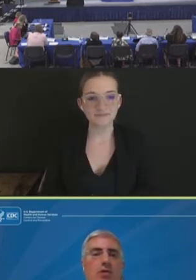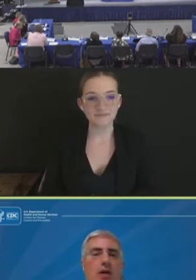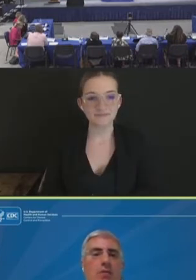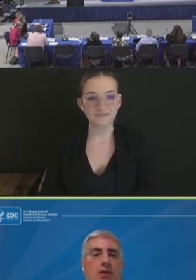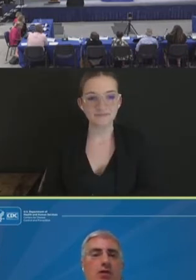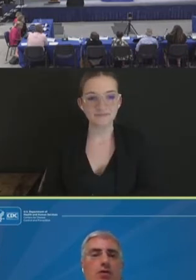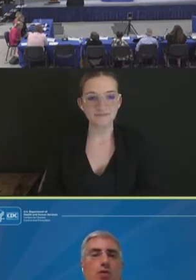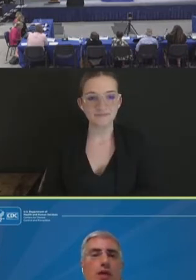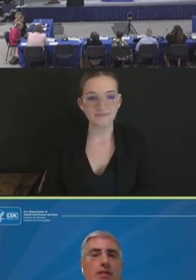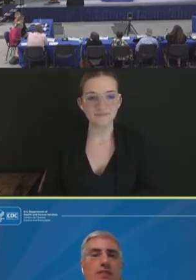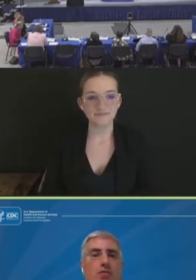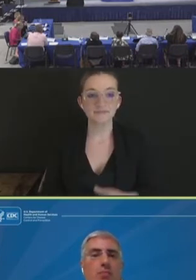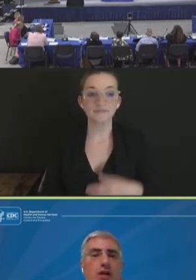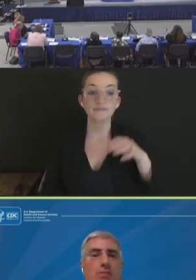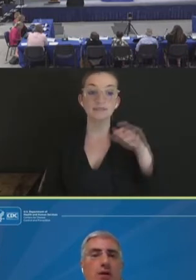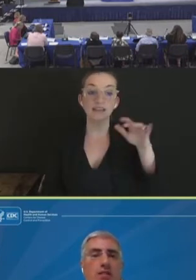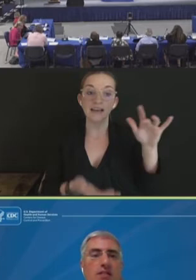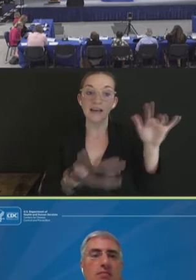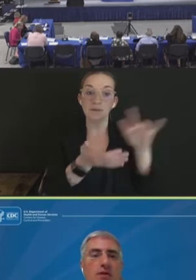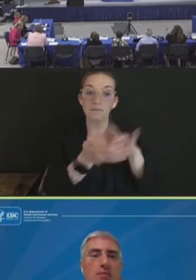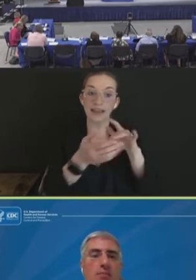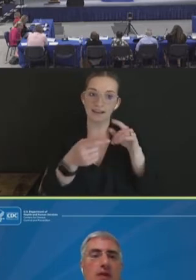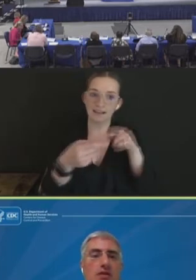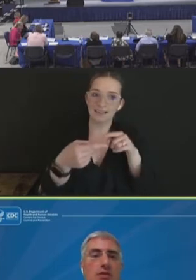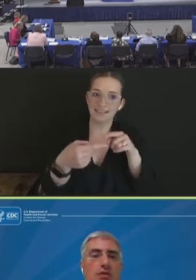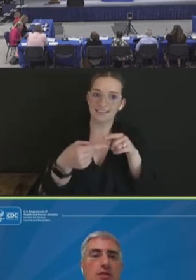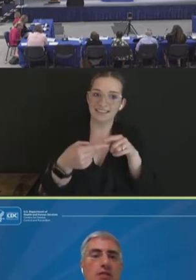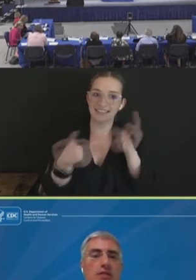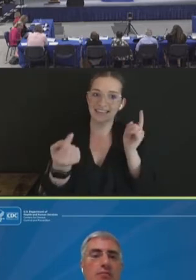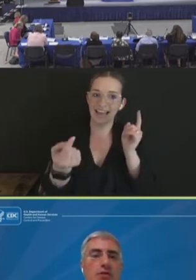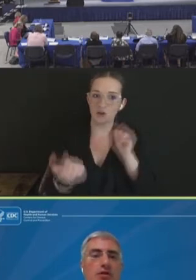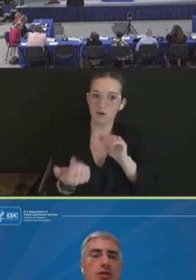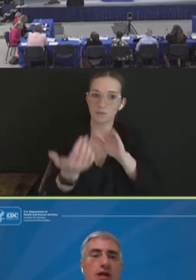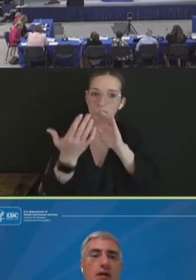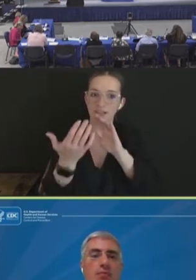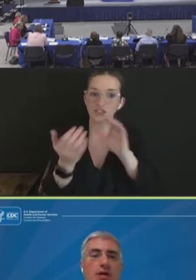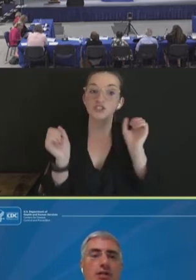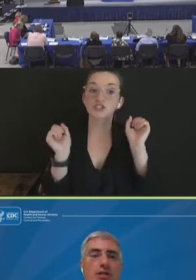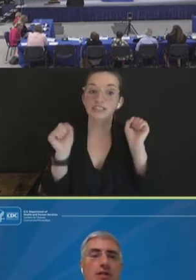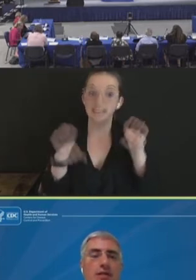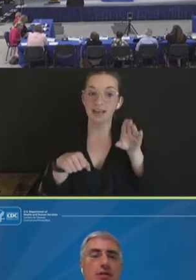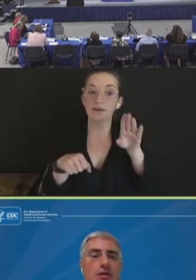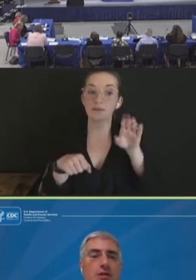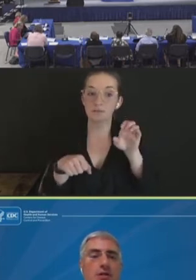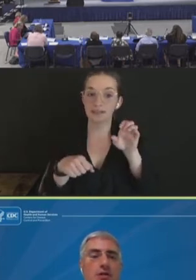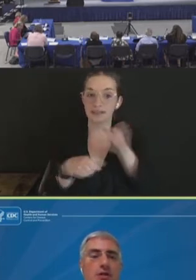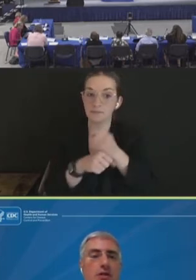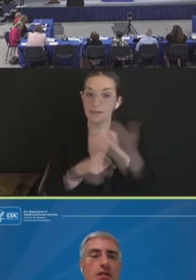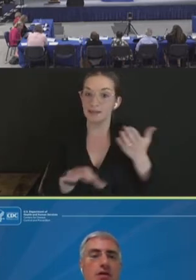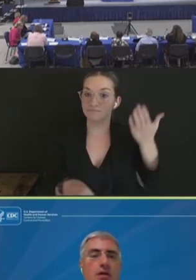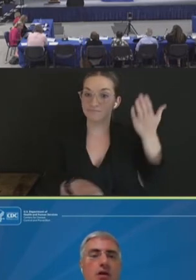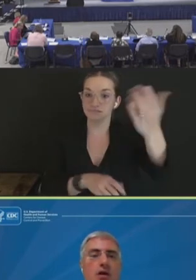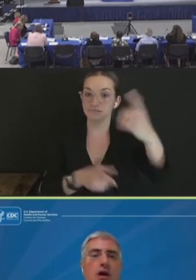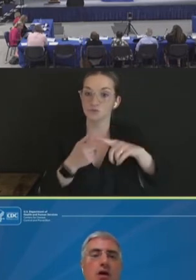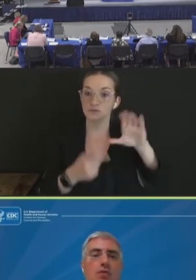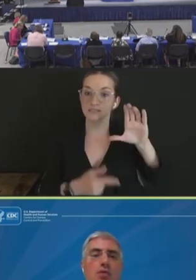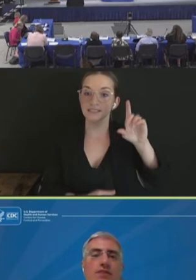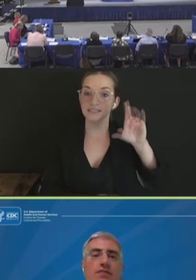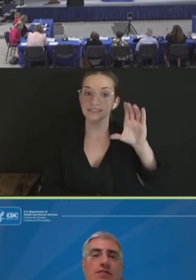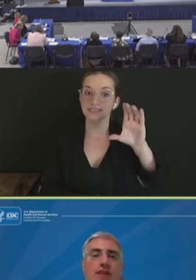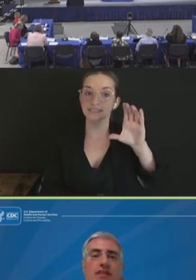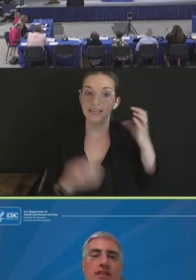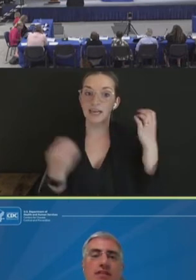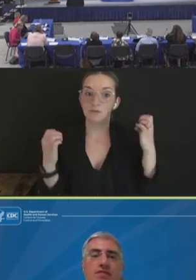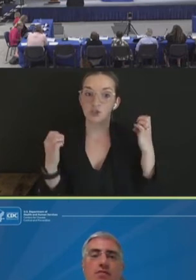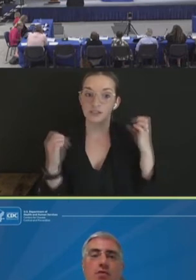Medical countermeasure requests for monkeypox can be made to the CDC Emergency Operations Center. The number is here. A request